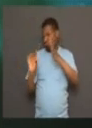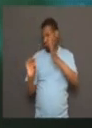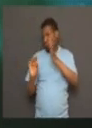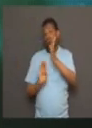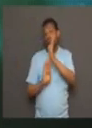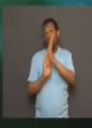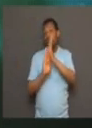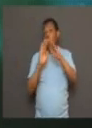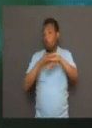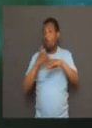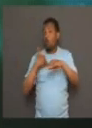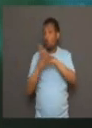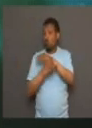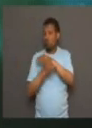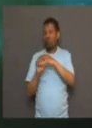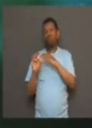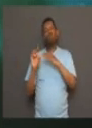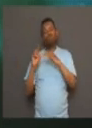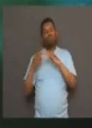developed countries.